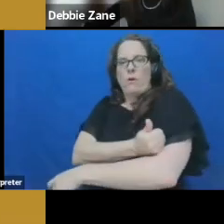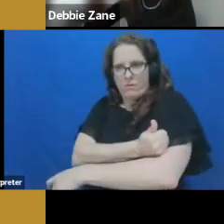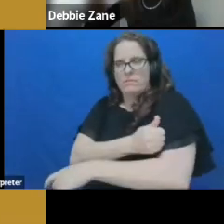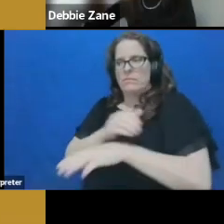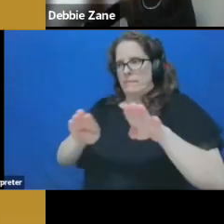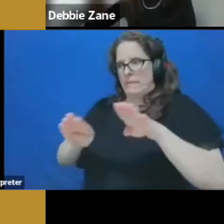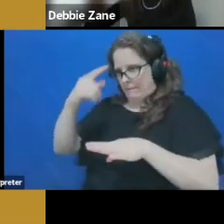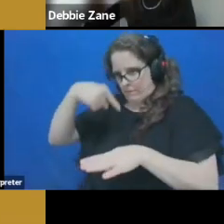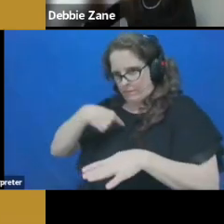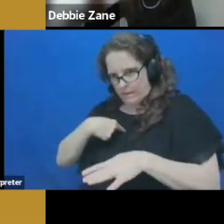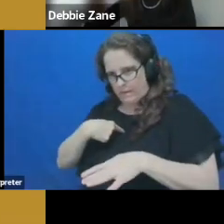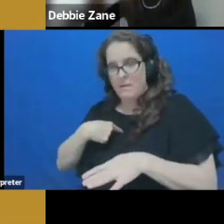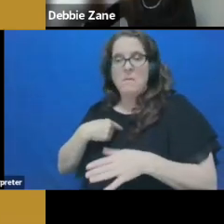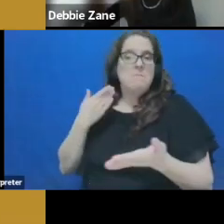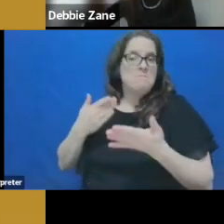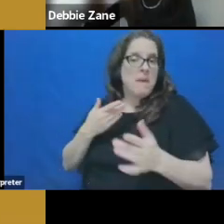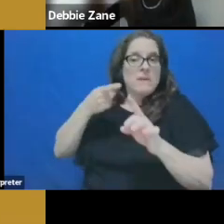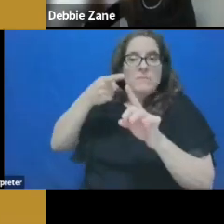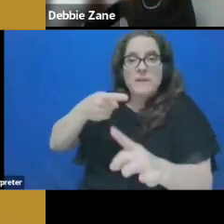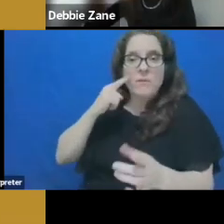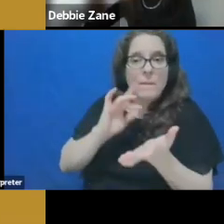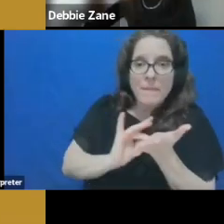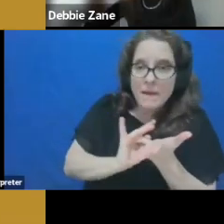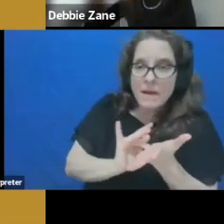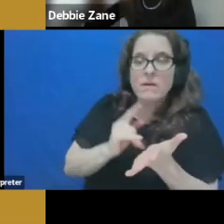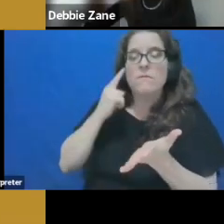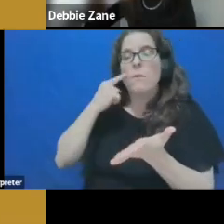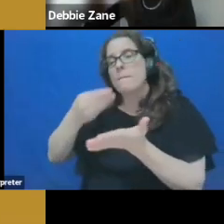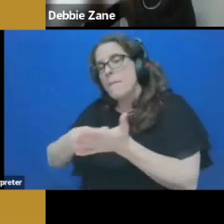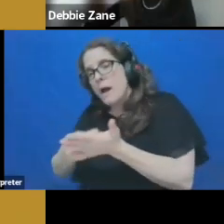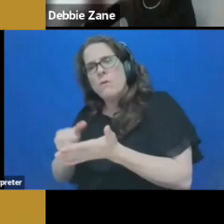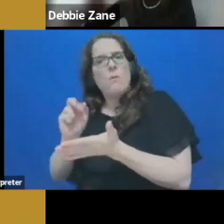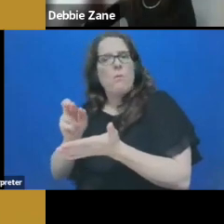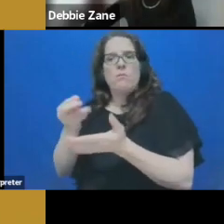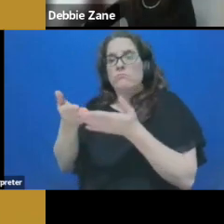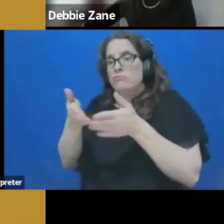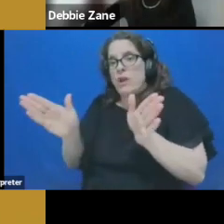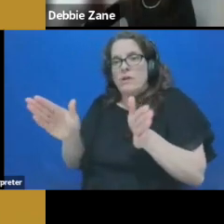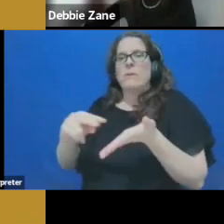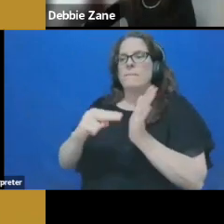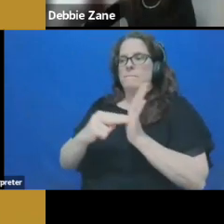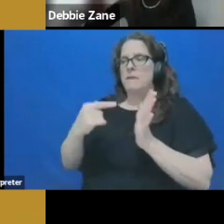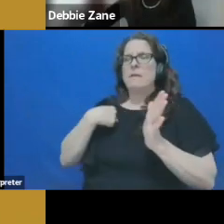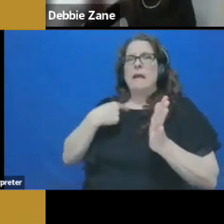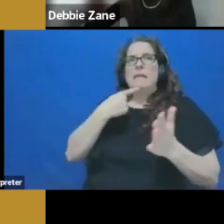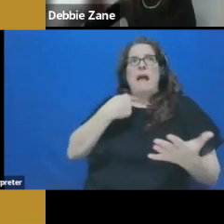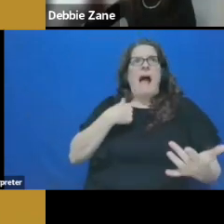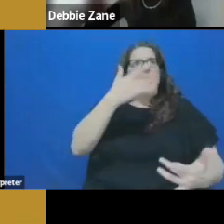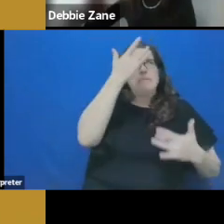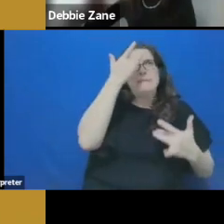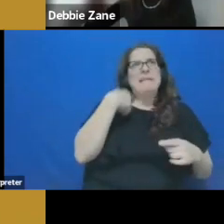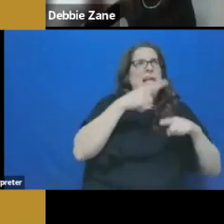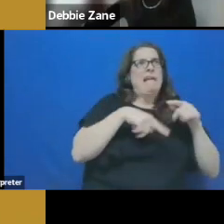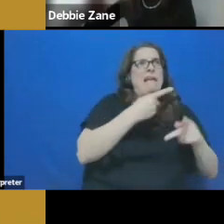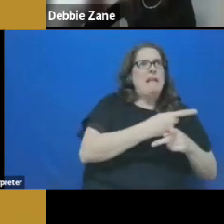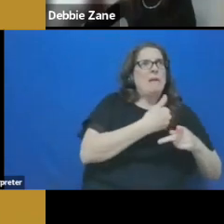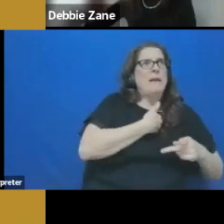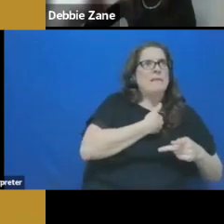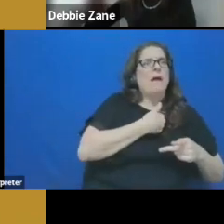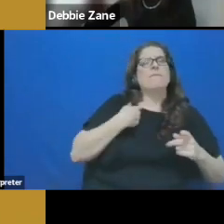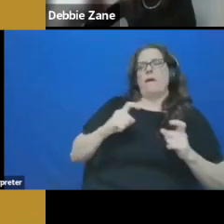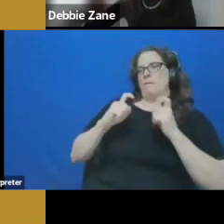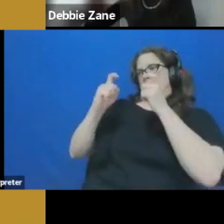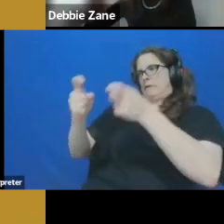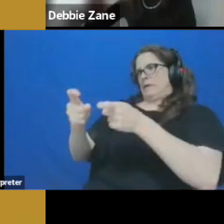financial affairs, or it may be more broad. A medical advance directive is specific